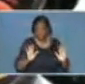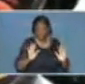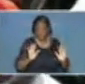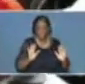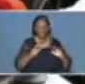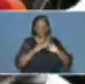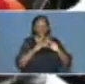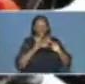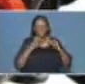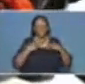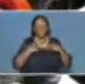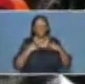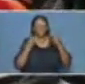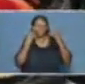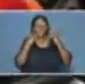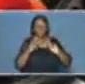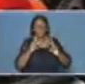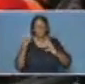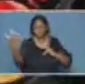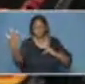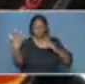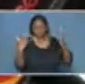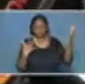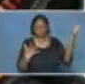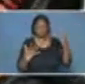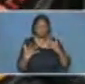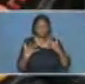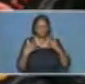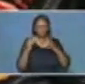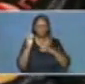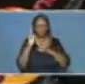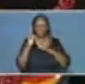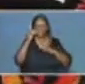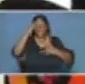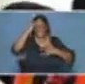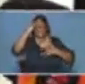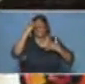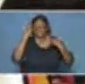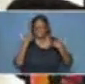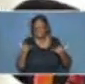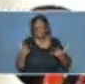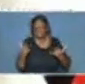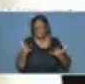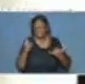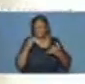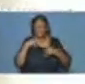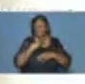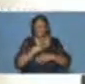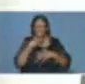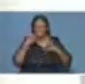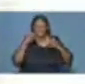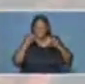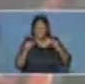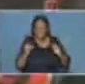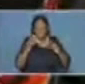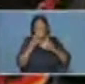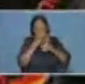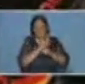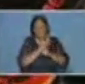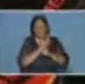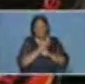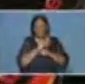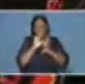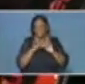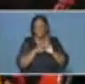of people coming from places where these diseases are circulating, and we are at risk of diseases coming in. Numbers